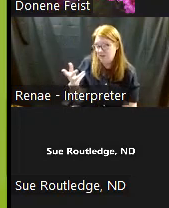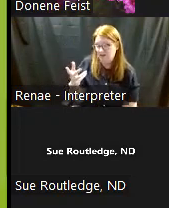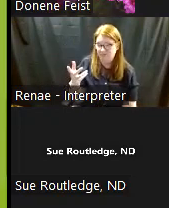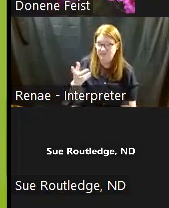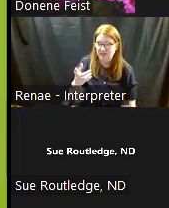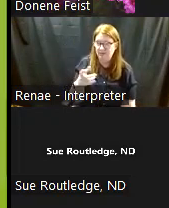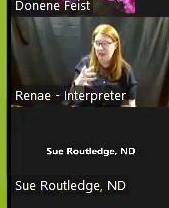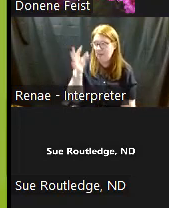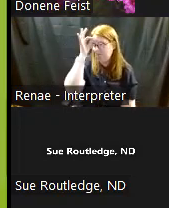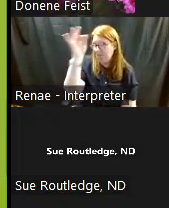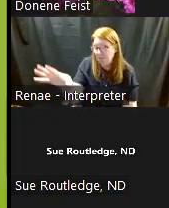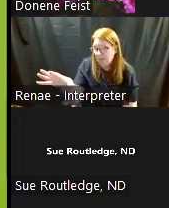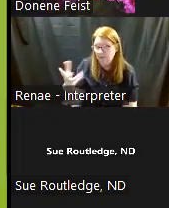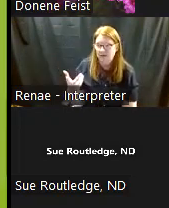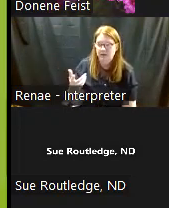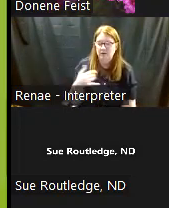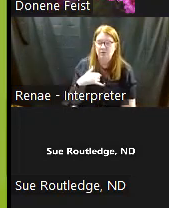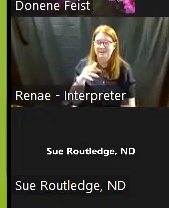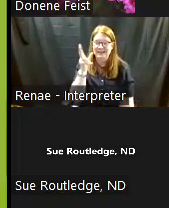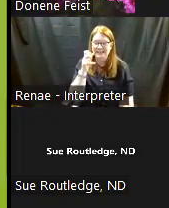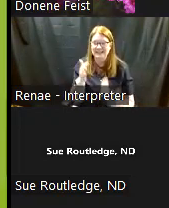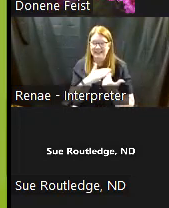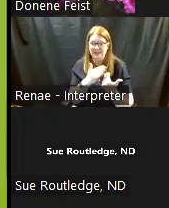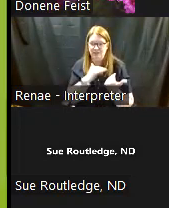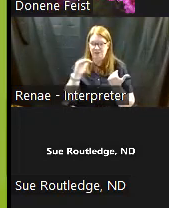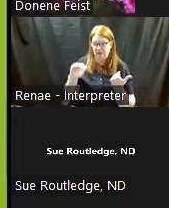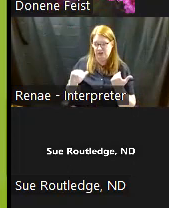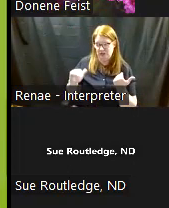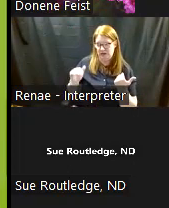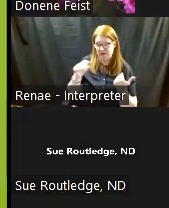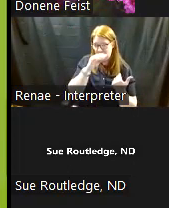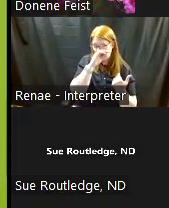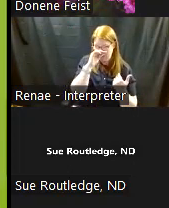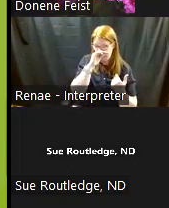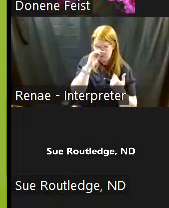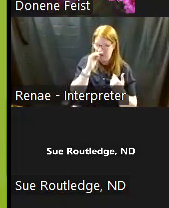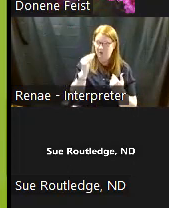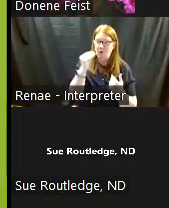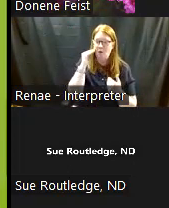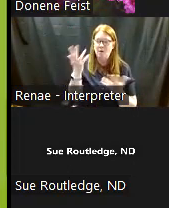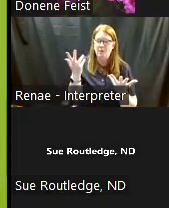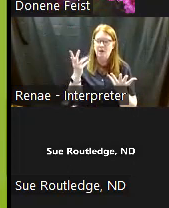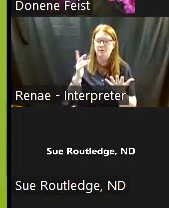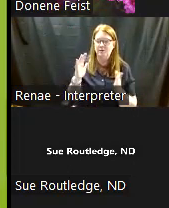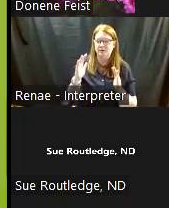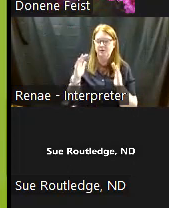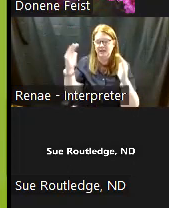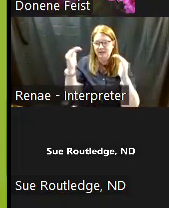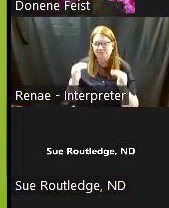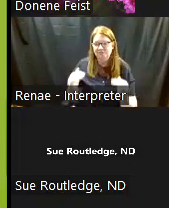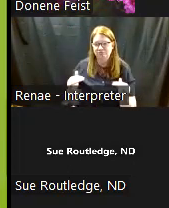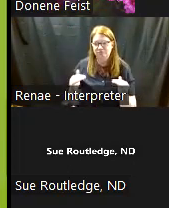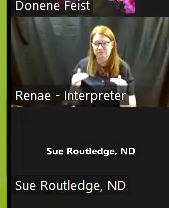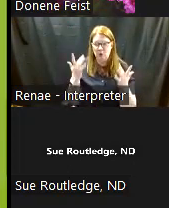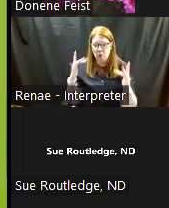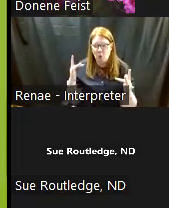is going to make listening easier for my child? How do we think about decreasing noise in the home to make speech more accessible?